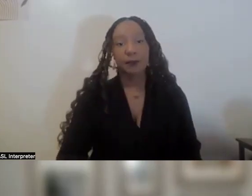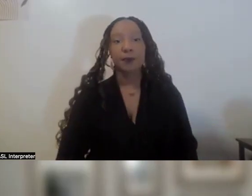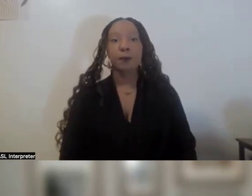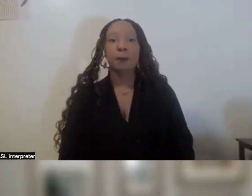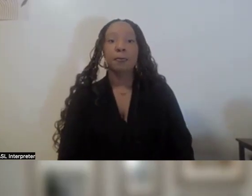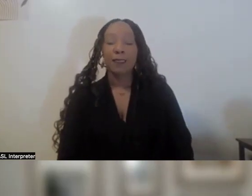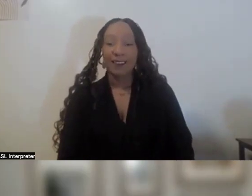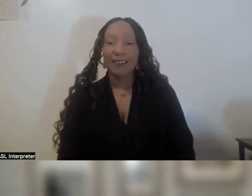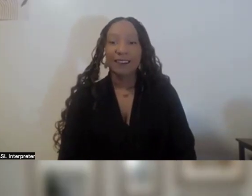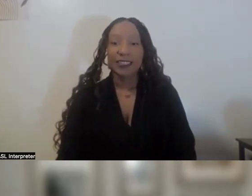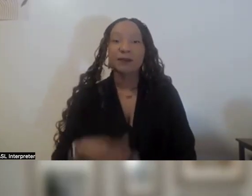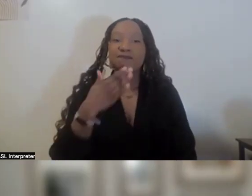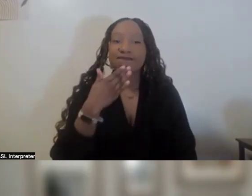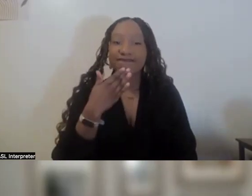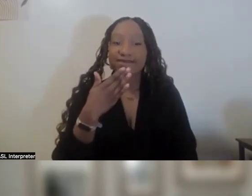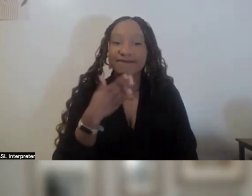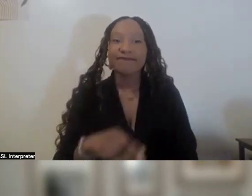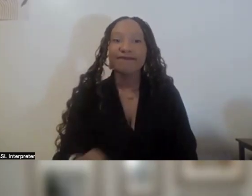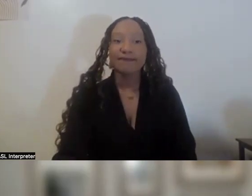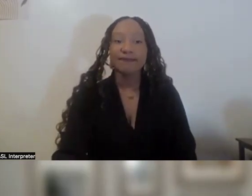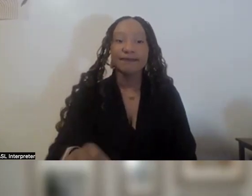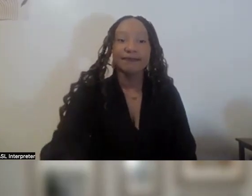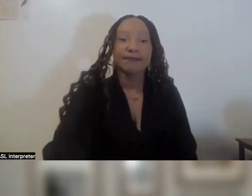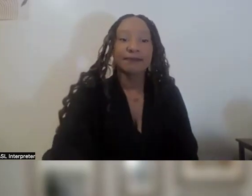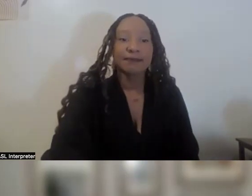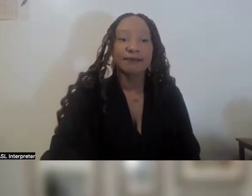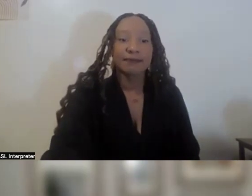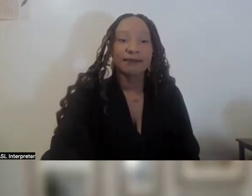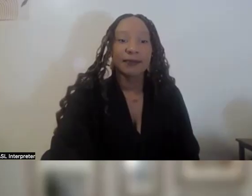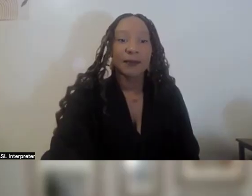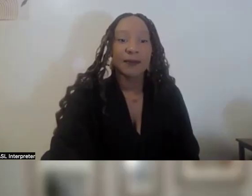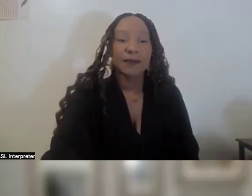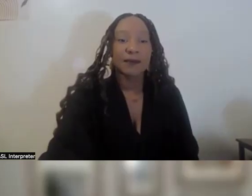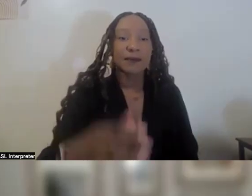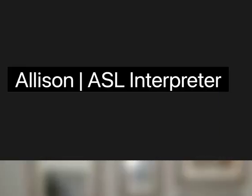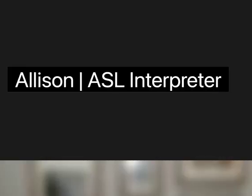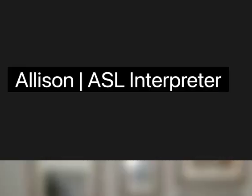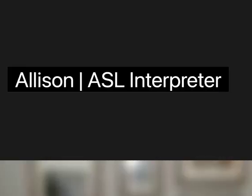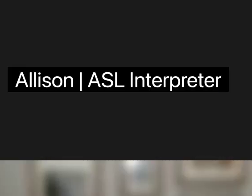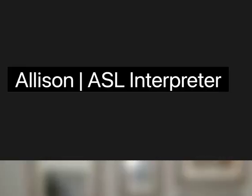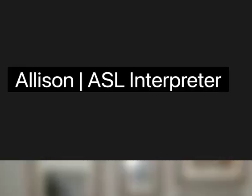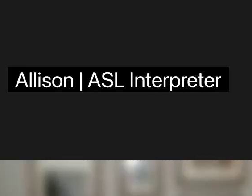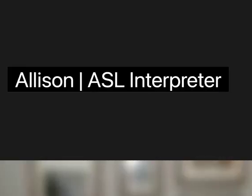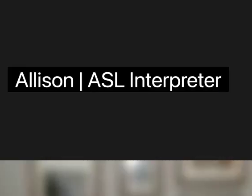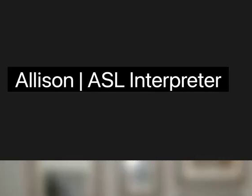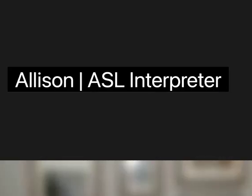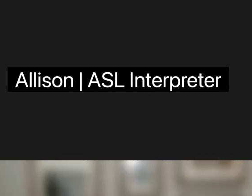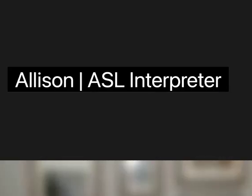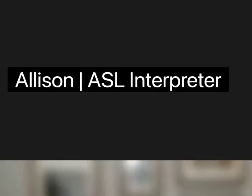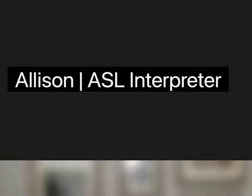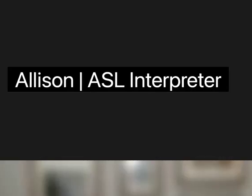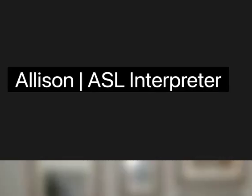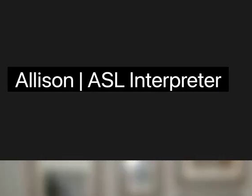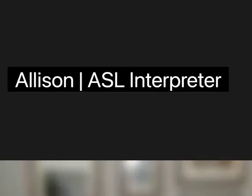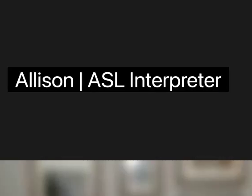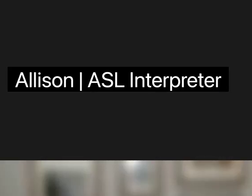Thank you, Dr. Wittberg. I do want to just amplify one of our first questions about noise level. One of